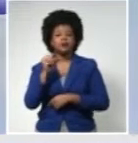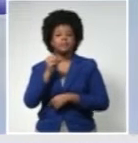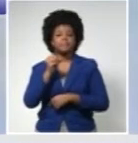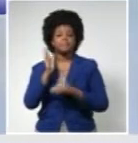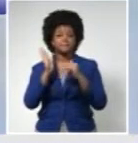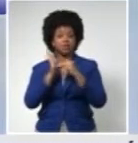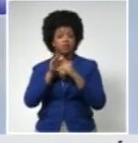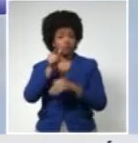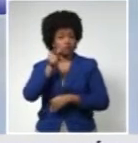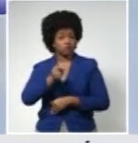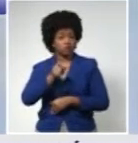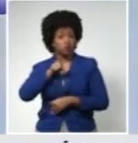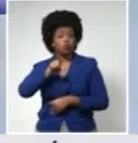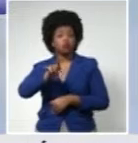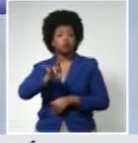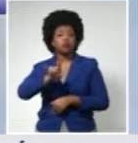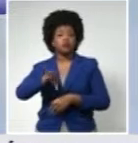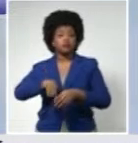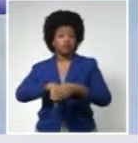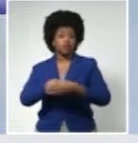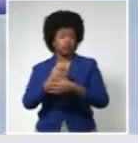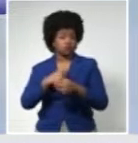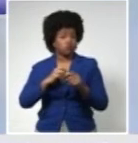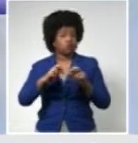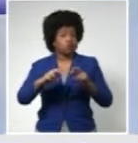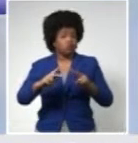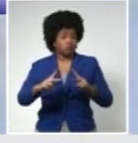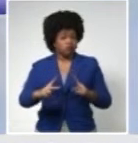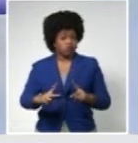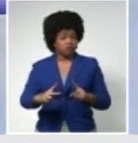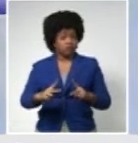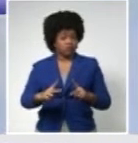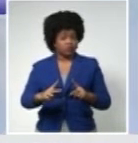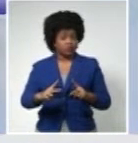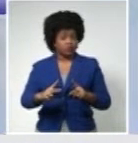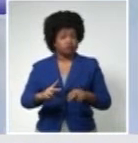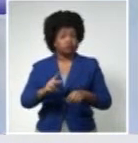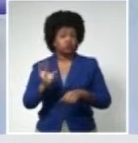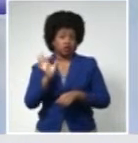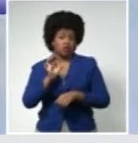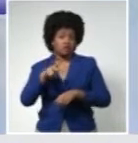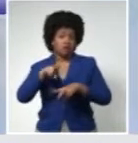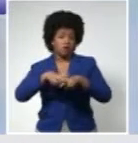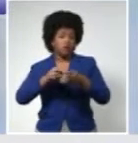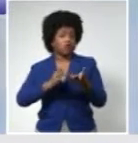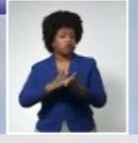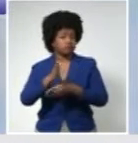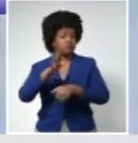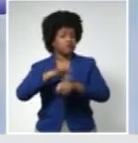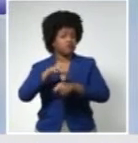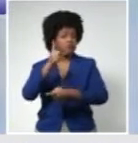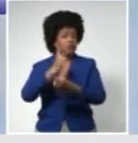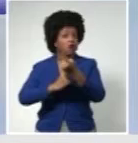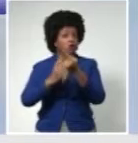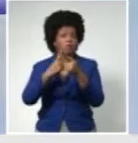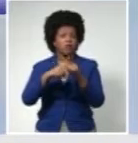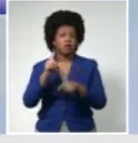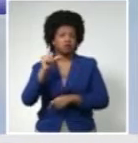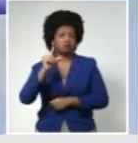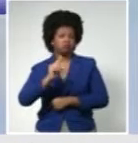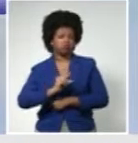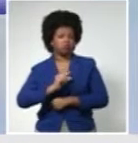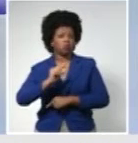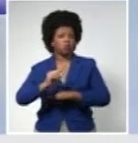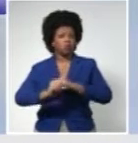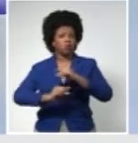keeps a similar rate of 0.28%, which is the other province which has reported cases in the